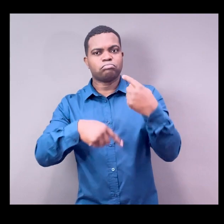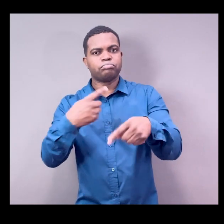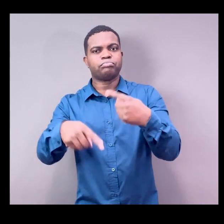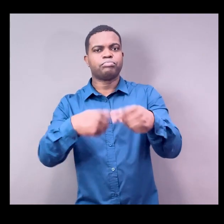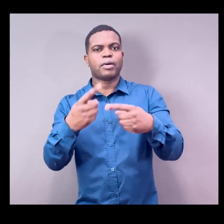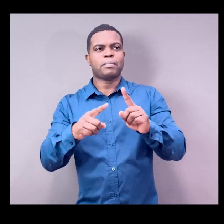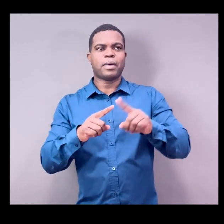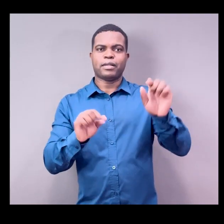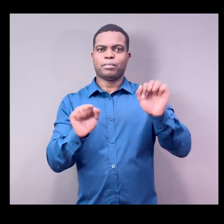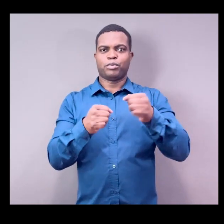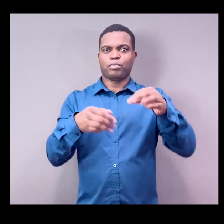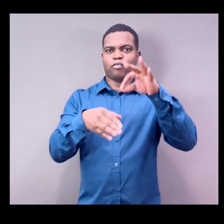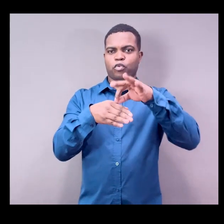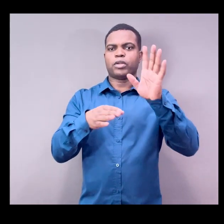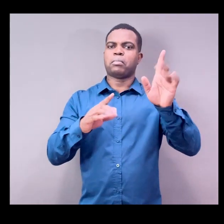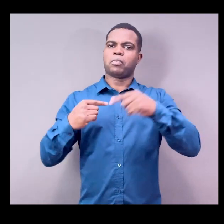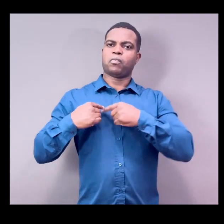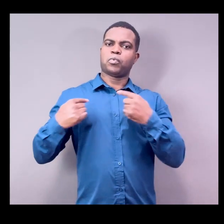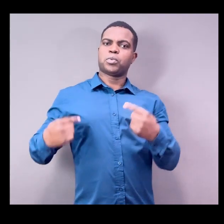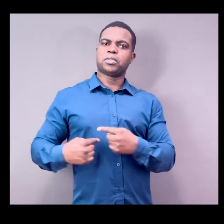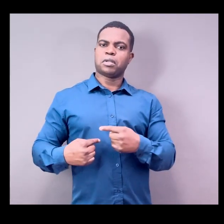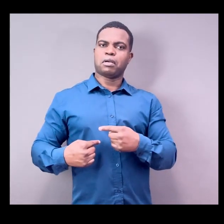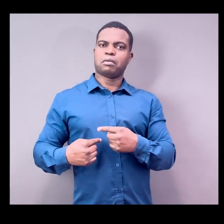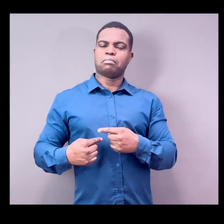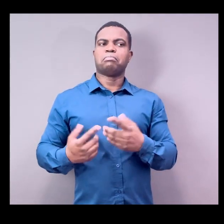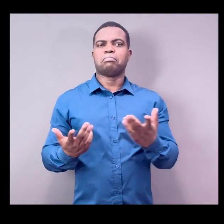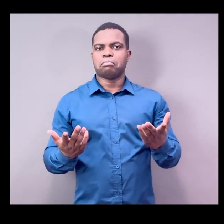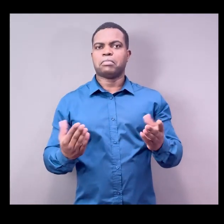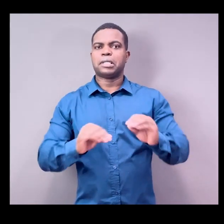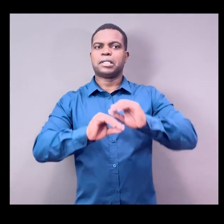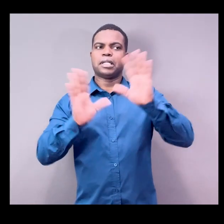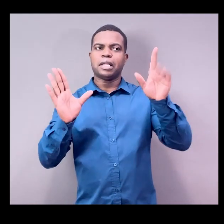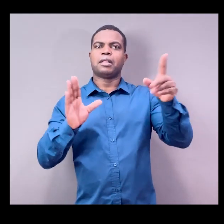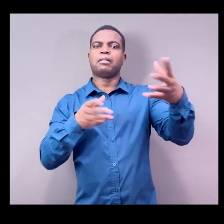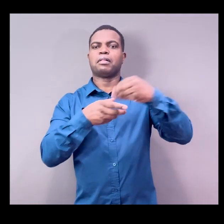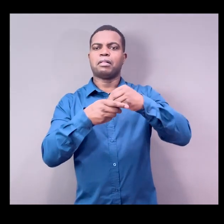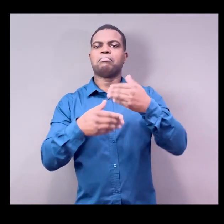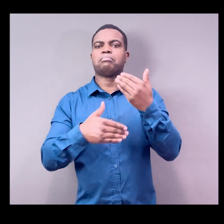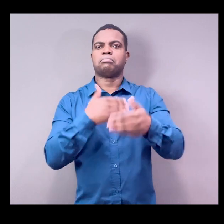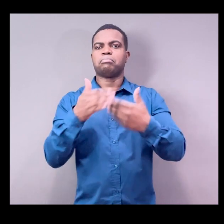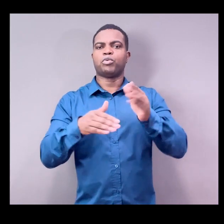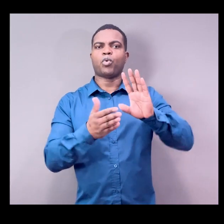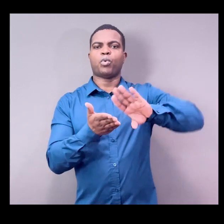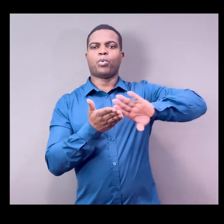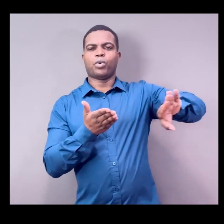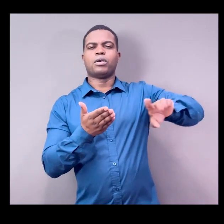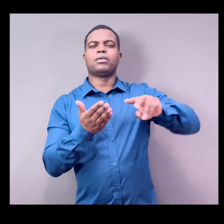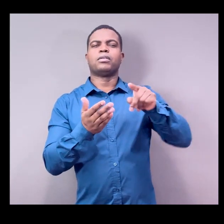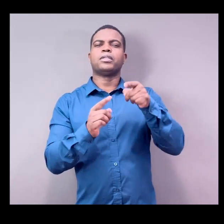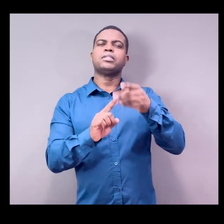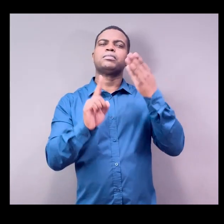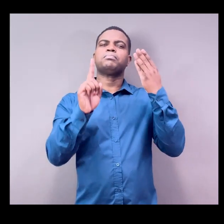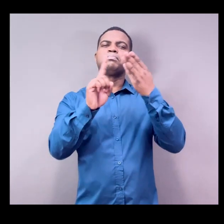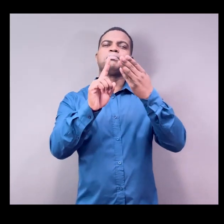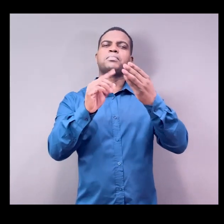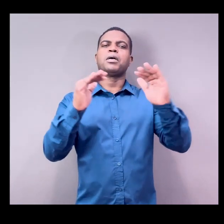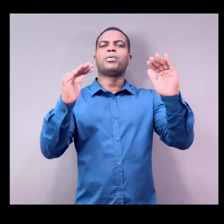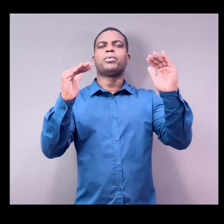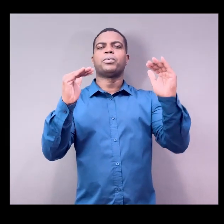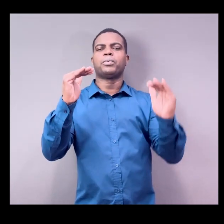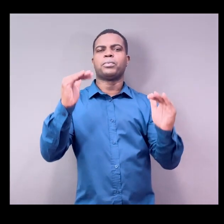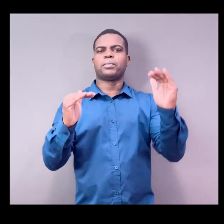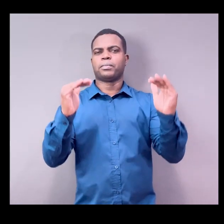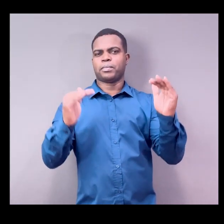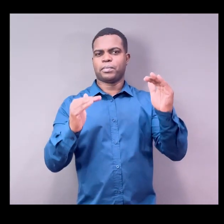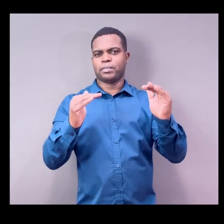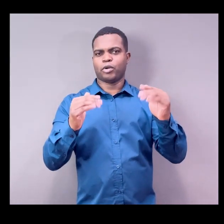but they have their own aspects of involvement. So mitigation, that is an example of